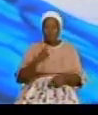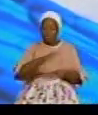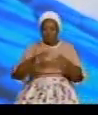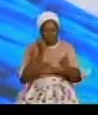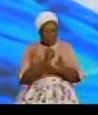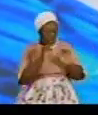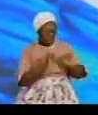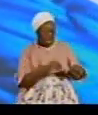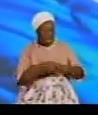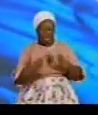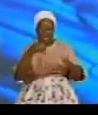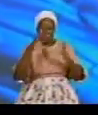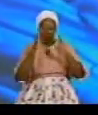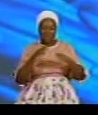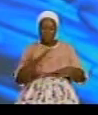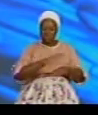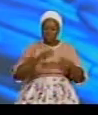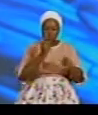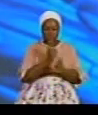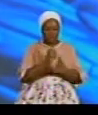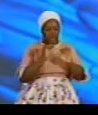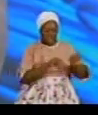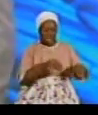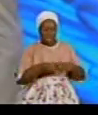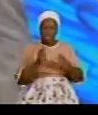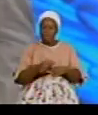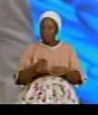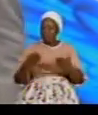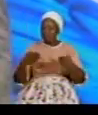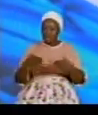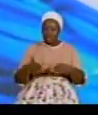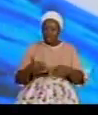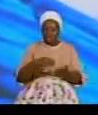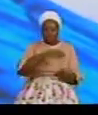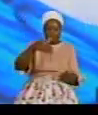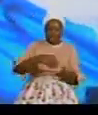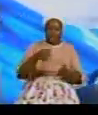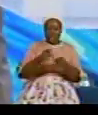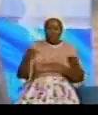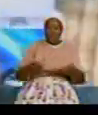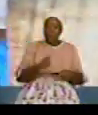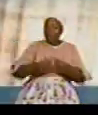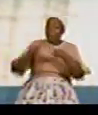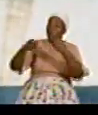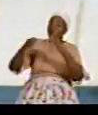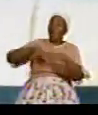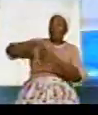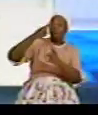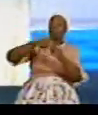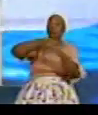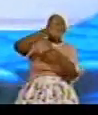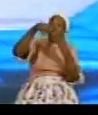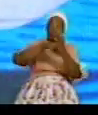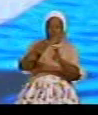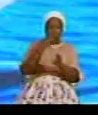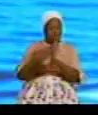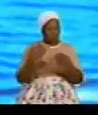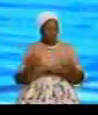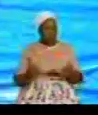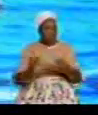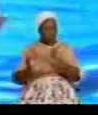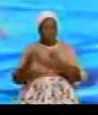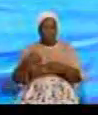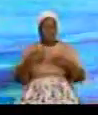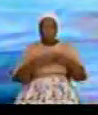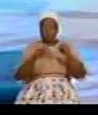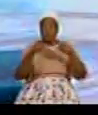Don't only stay at the headquarters. Go ye into all the world now. If we're to go into all the